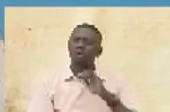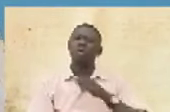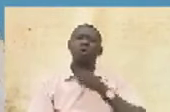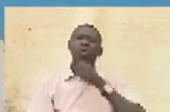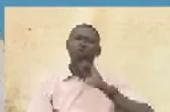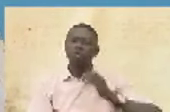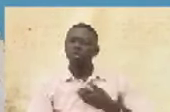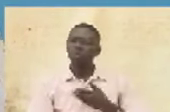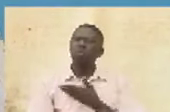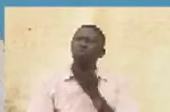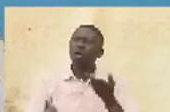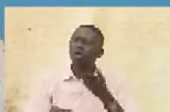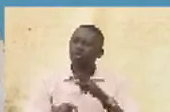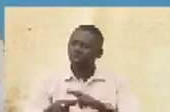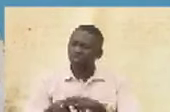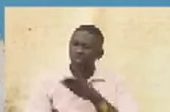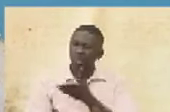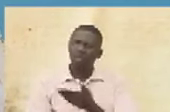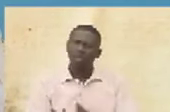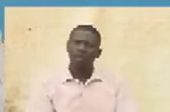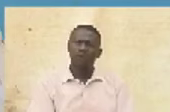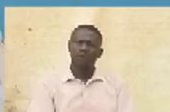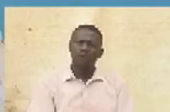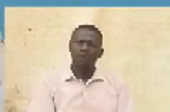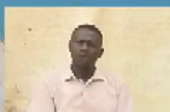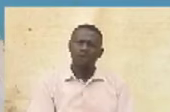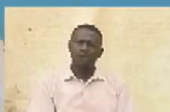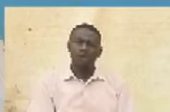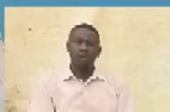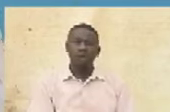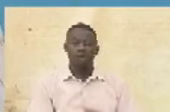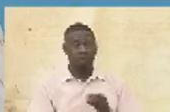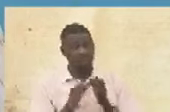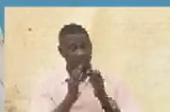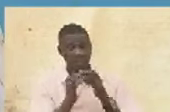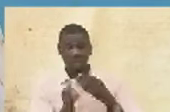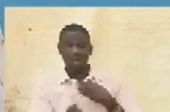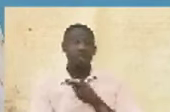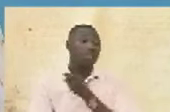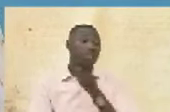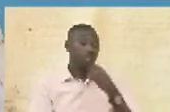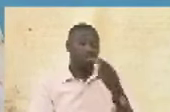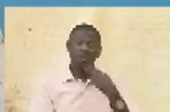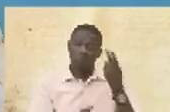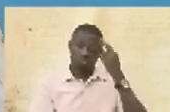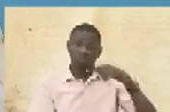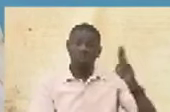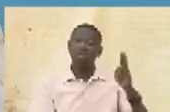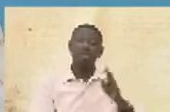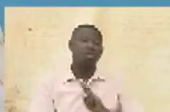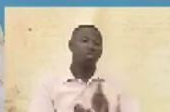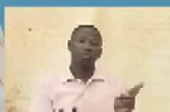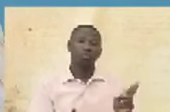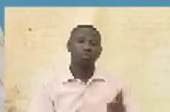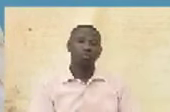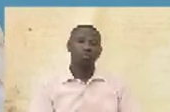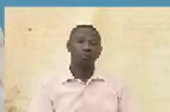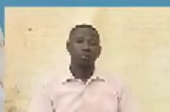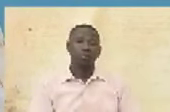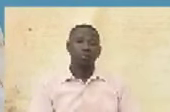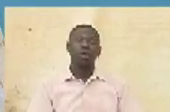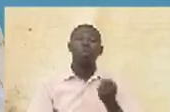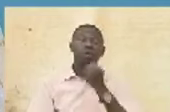old woman, what are you sitting here for? Ah, nga ya kwandita ko. I told him that they said I am not going away. Ba omanke